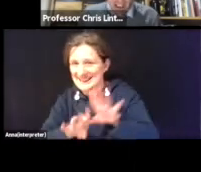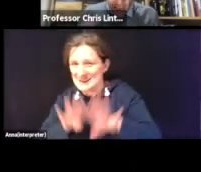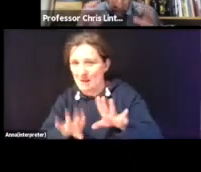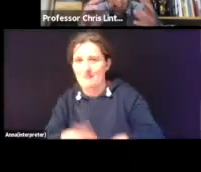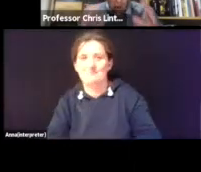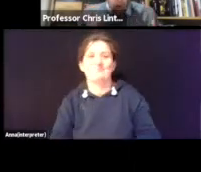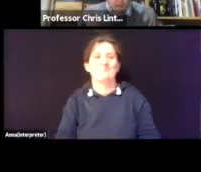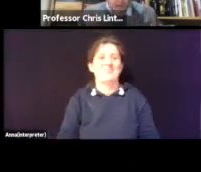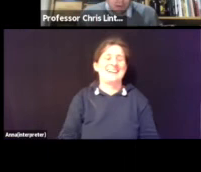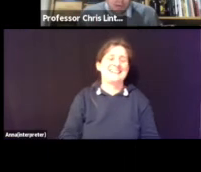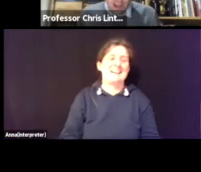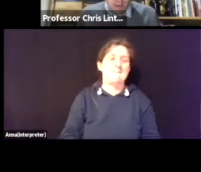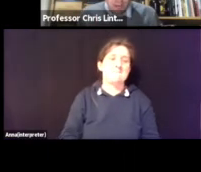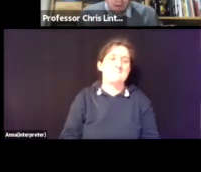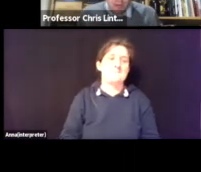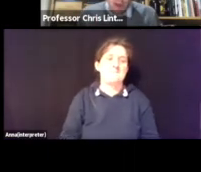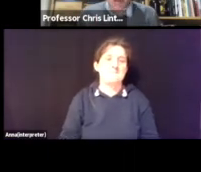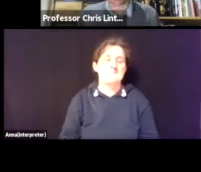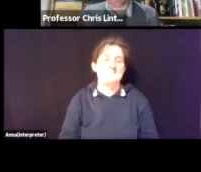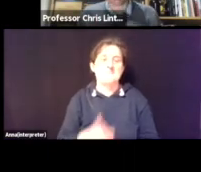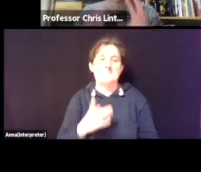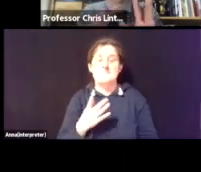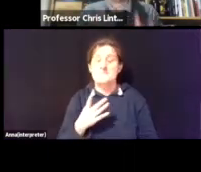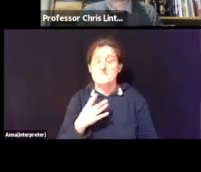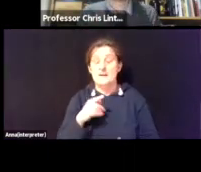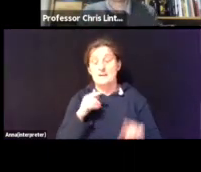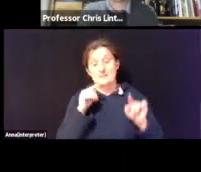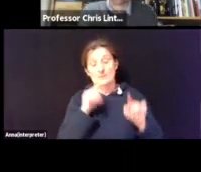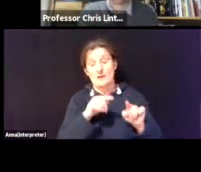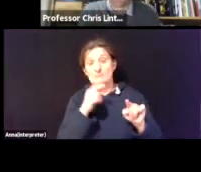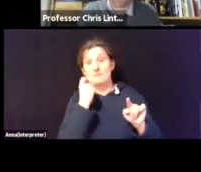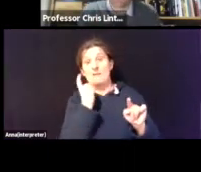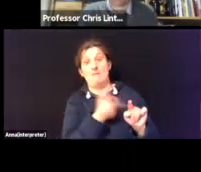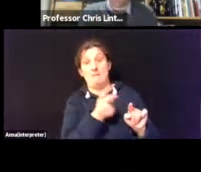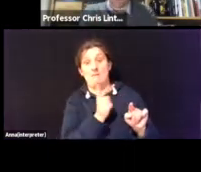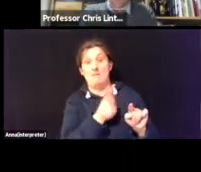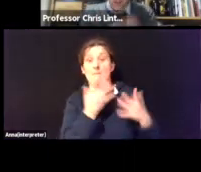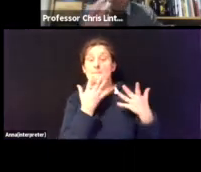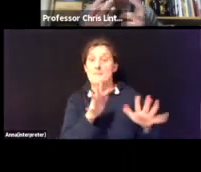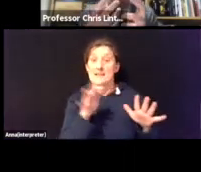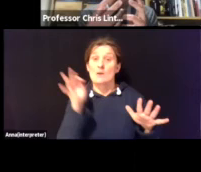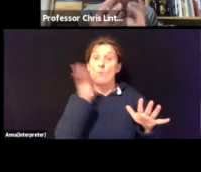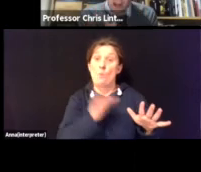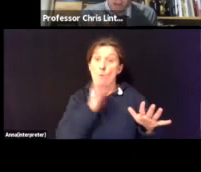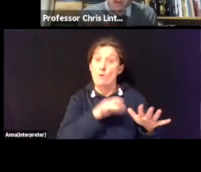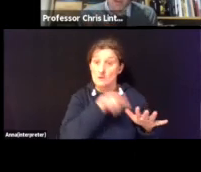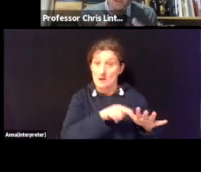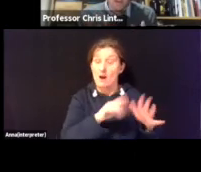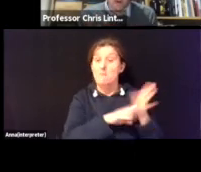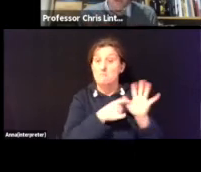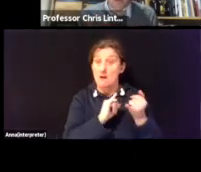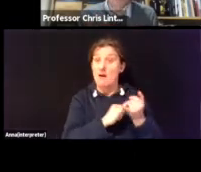distanced. I once talked to Steve at the point where they'd established that Mars had had substantial water, but that the